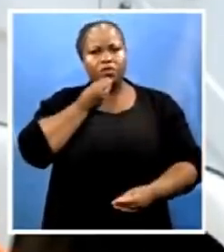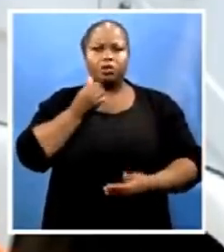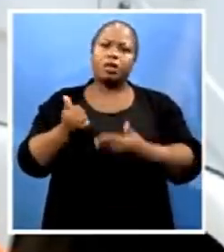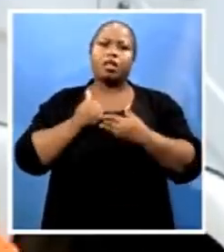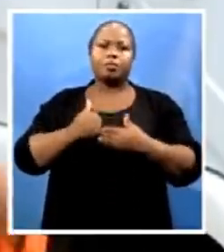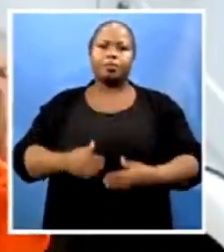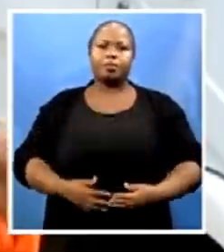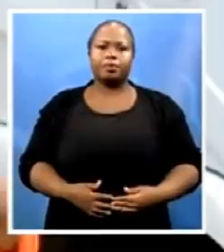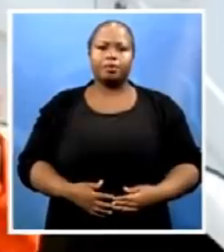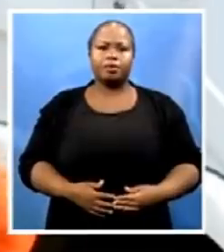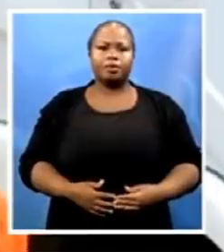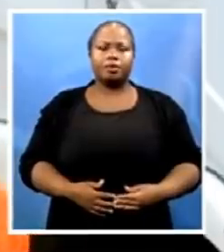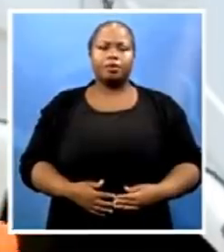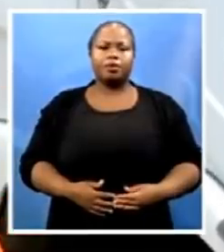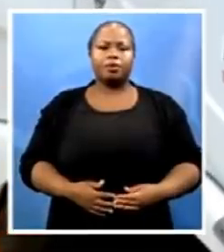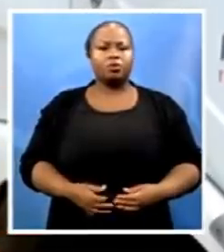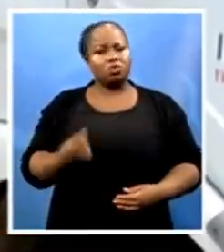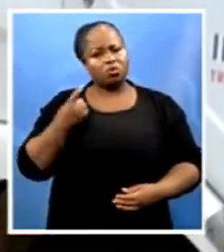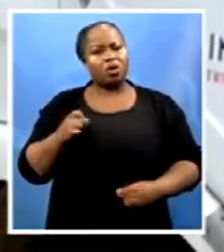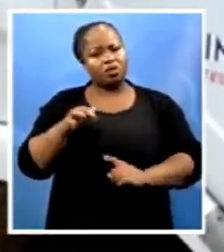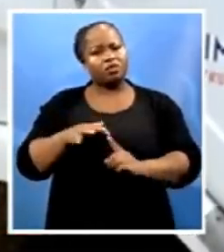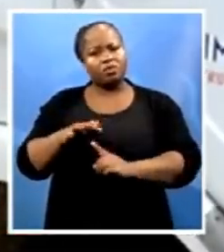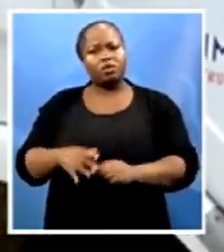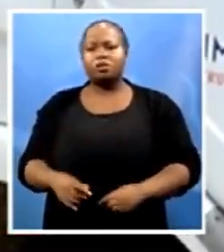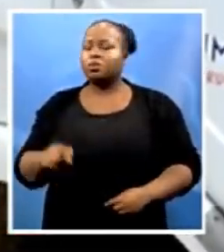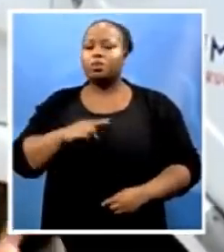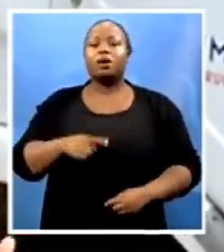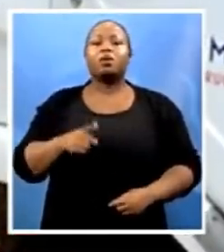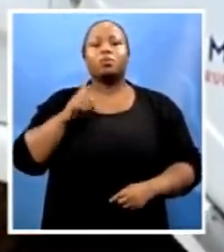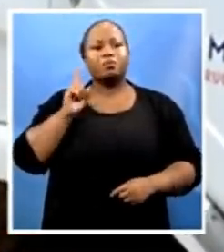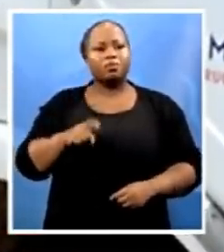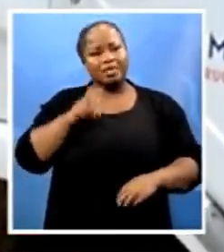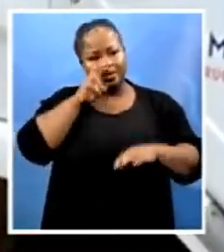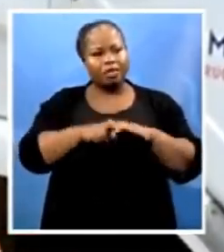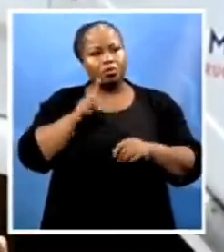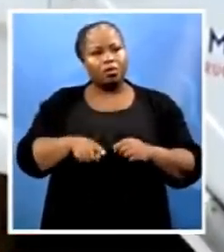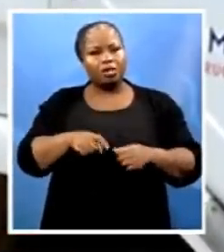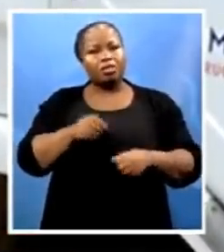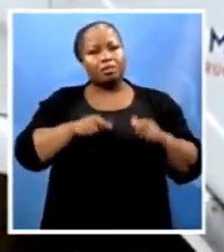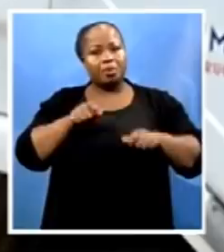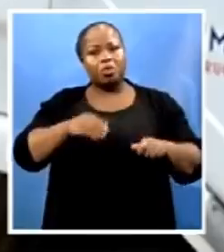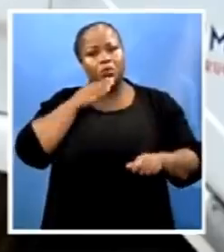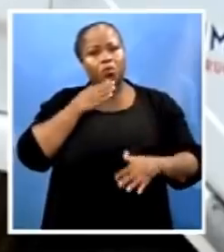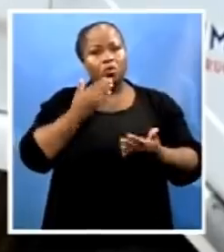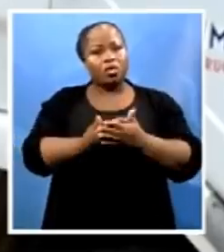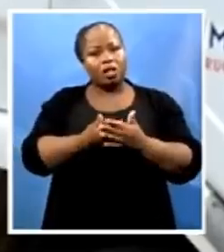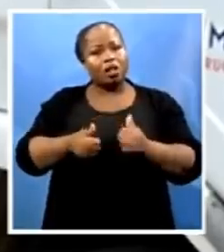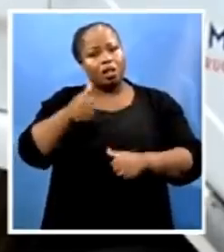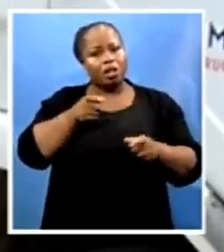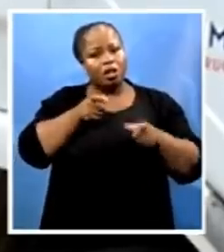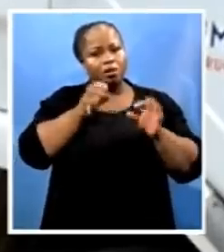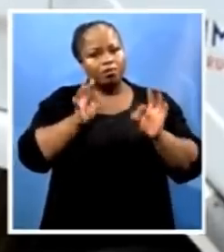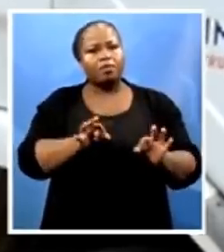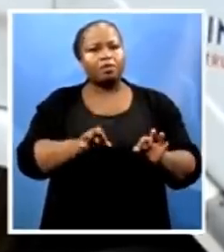of the situations. It needs very patriotic citizens. And as South Africa, we need to be very patriotic. And